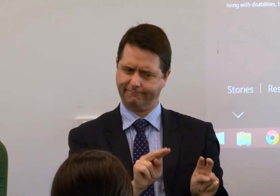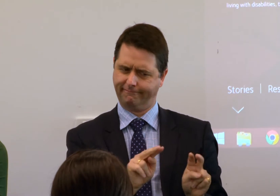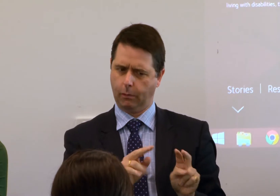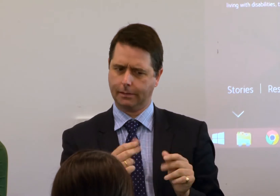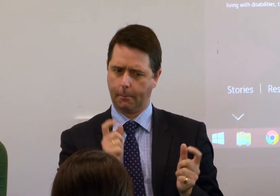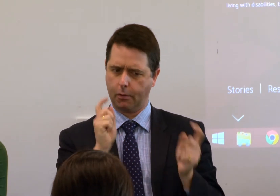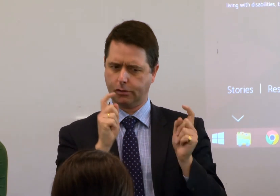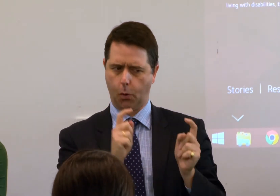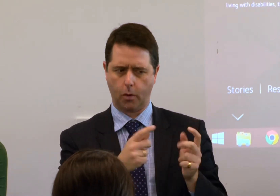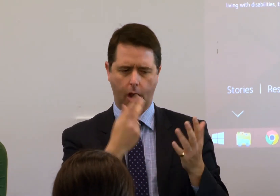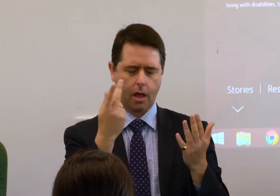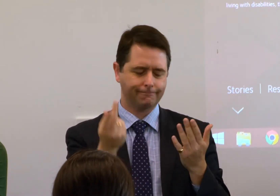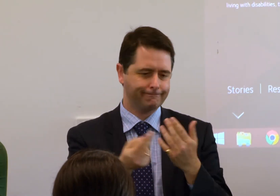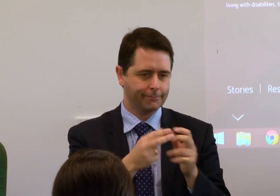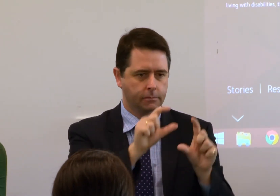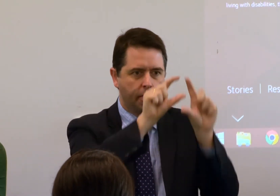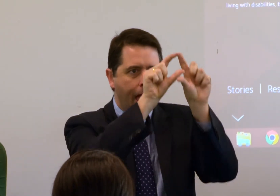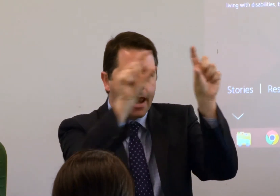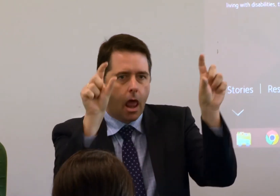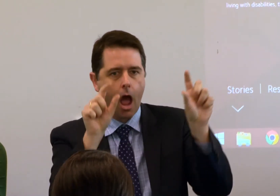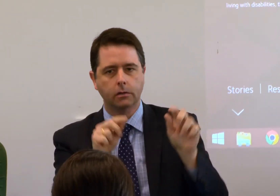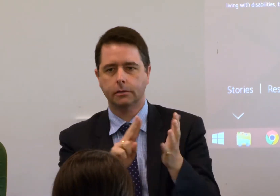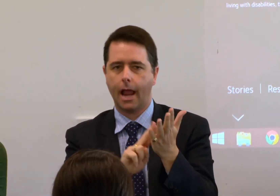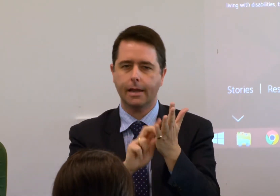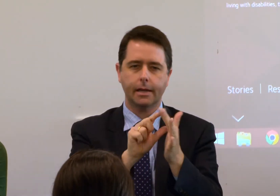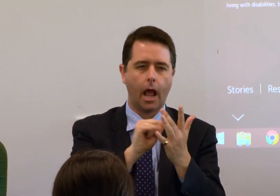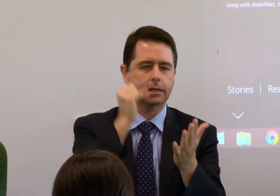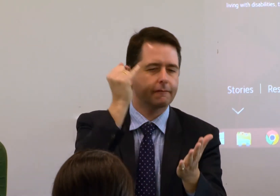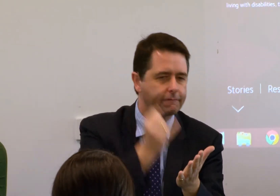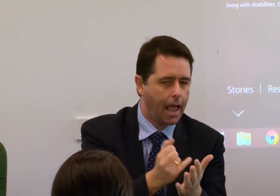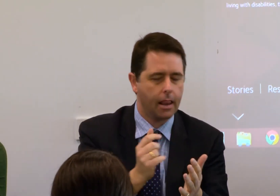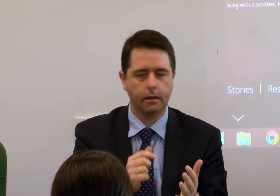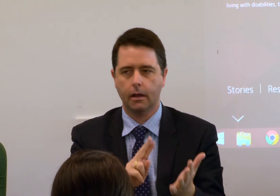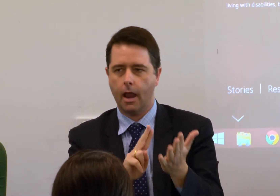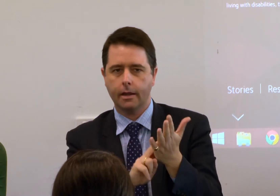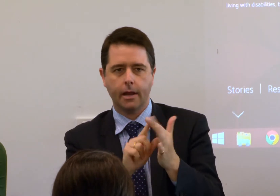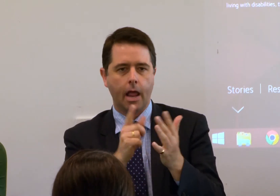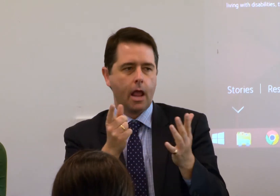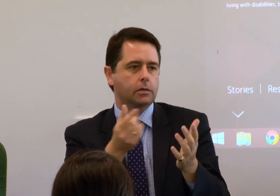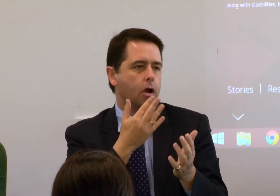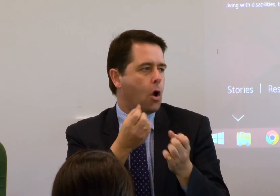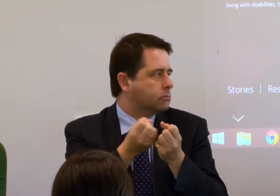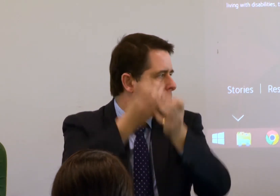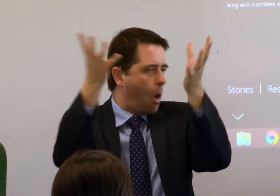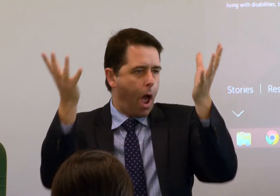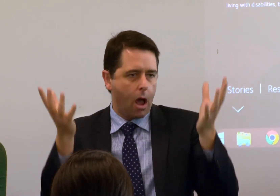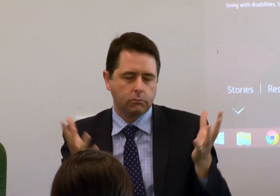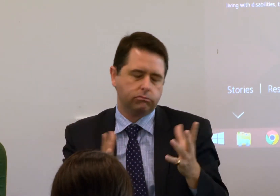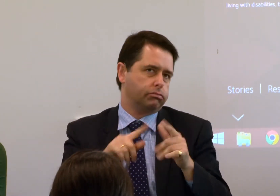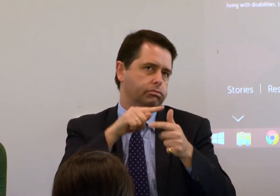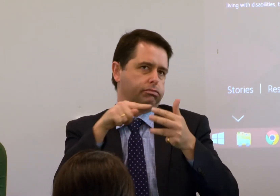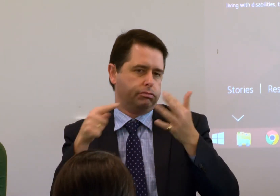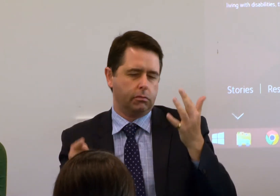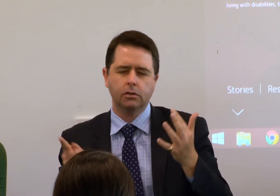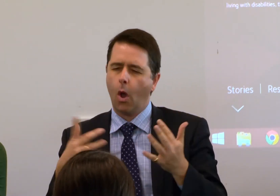to the reporting of NDIS issues. And I've seen some very concerning headlines. For instance, the NDIS is failing, or